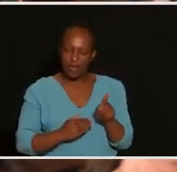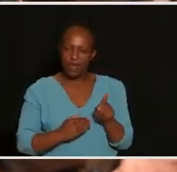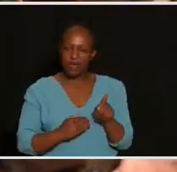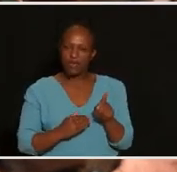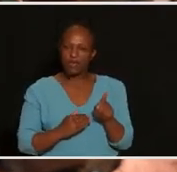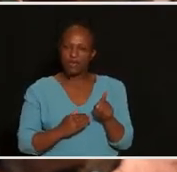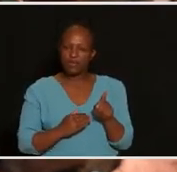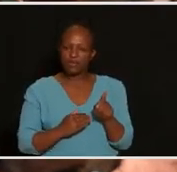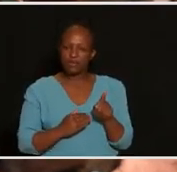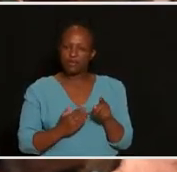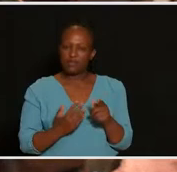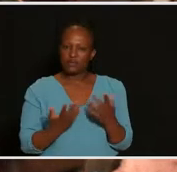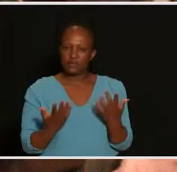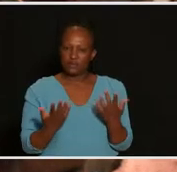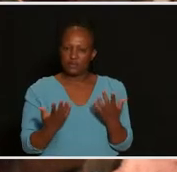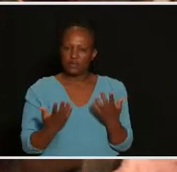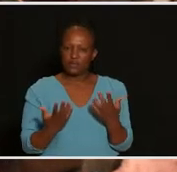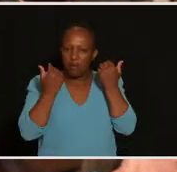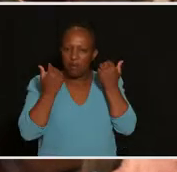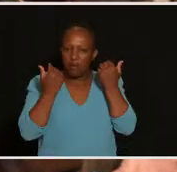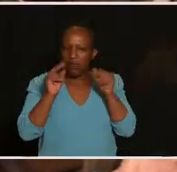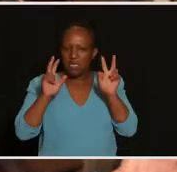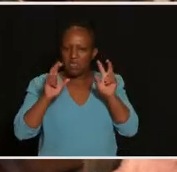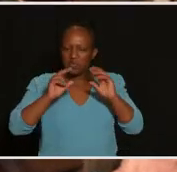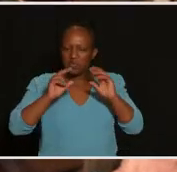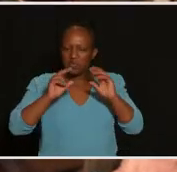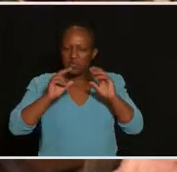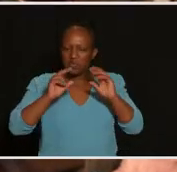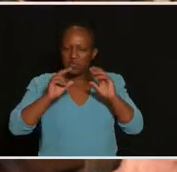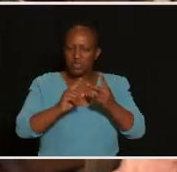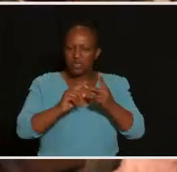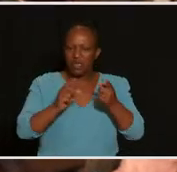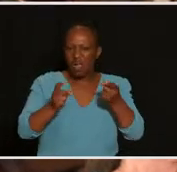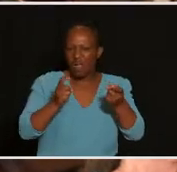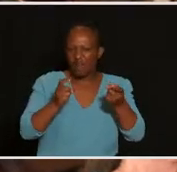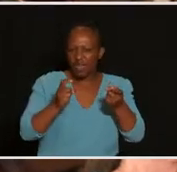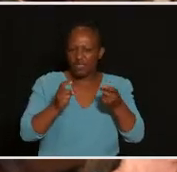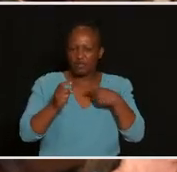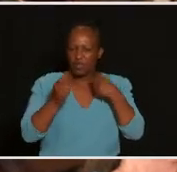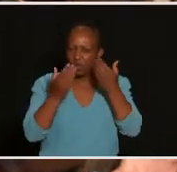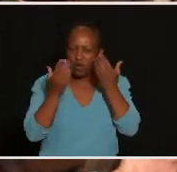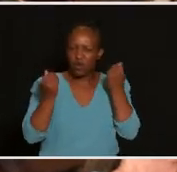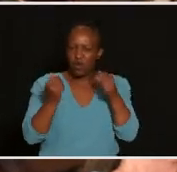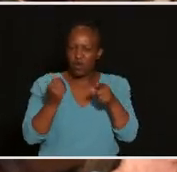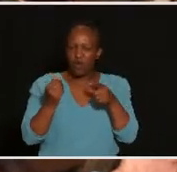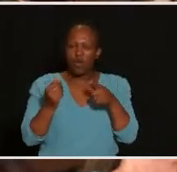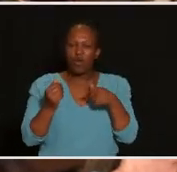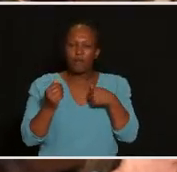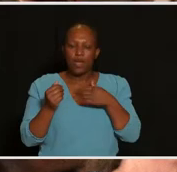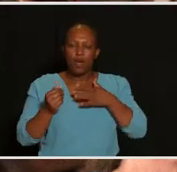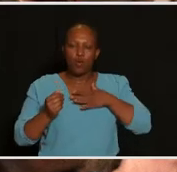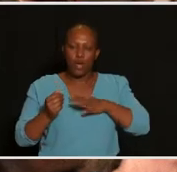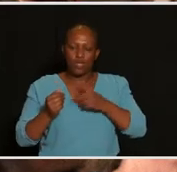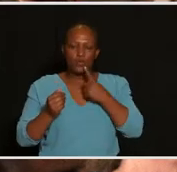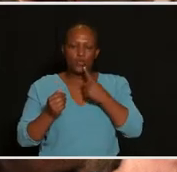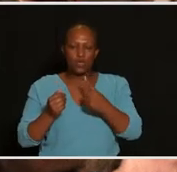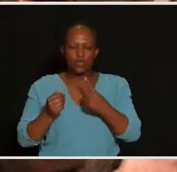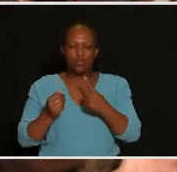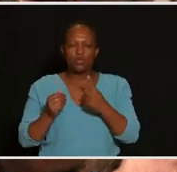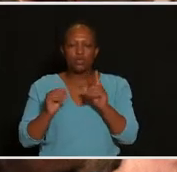not even aware on issues that has to do with a governance so my submission will be it will be